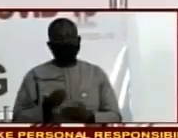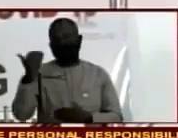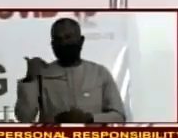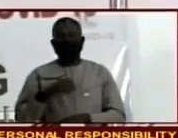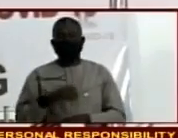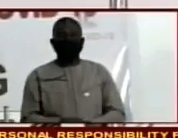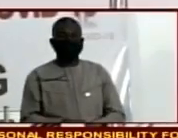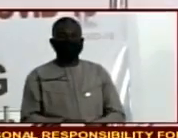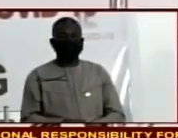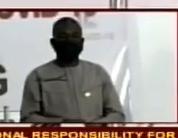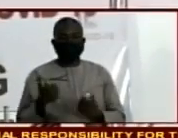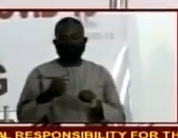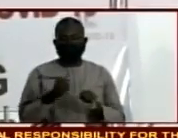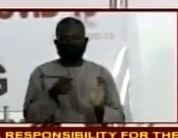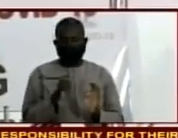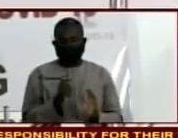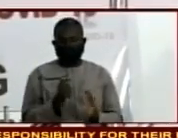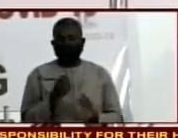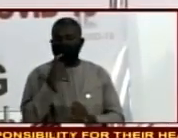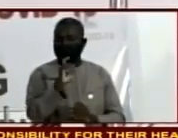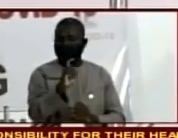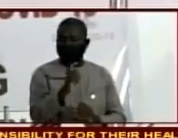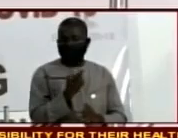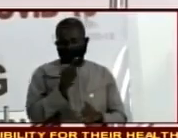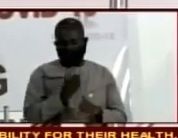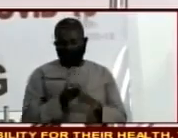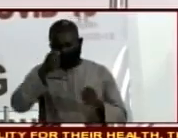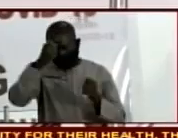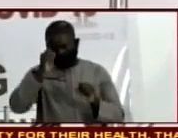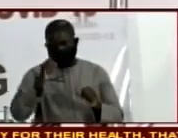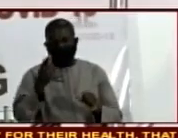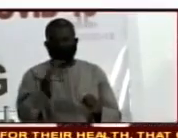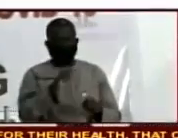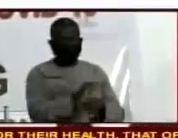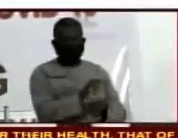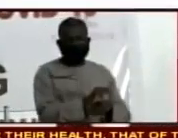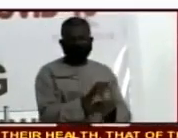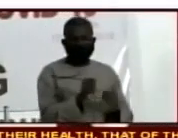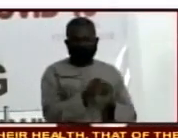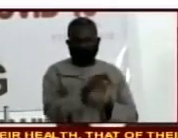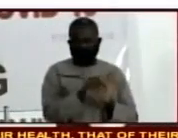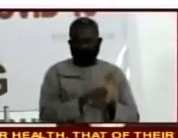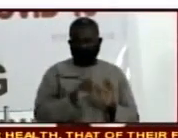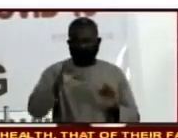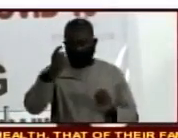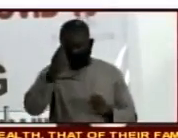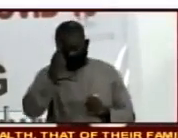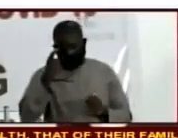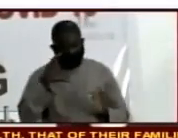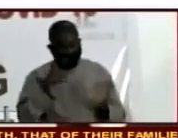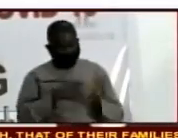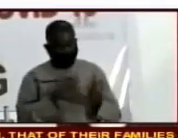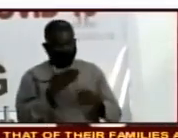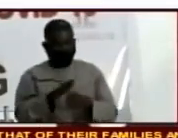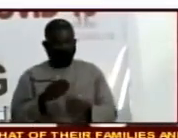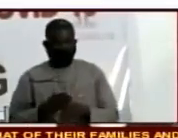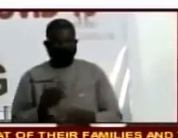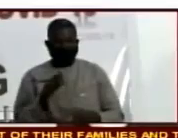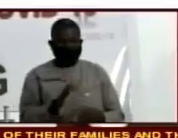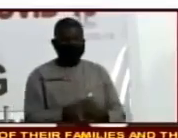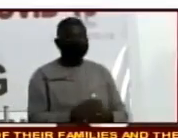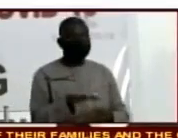Following this directive, the ministry, in collaboration with the state governors, identified the distribution of take-home